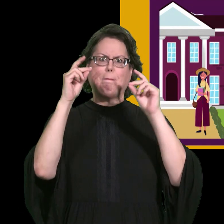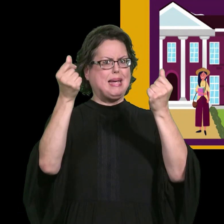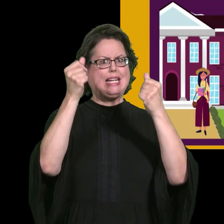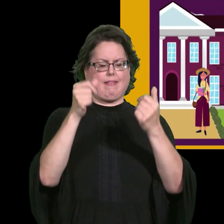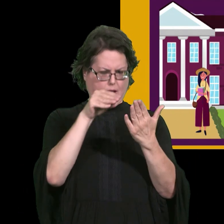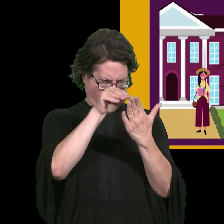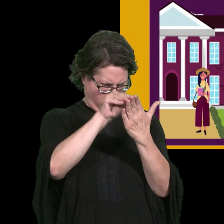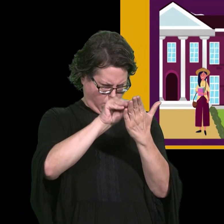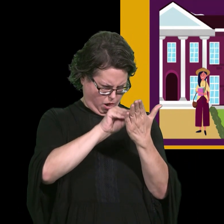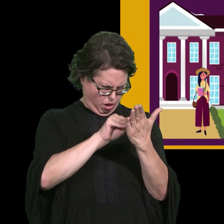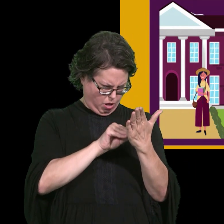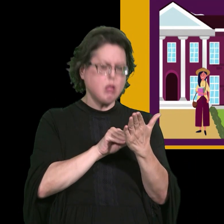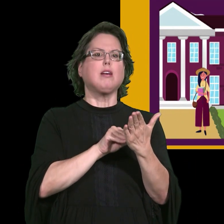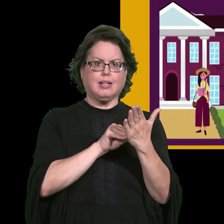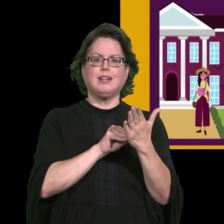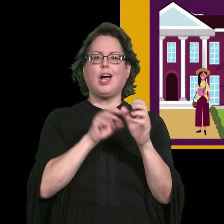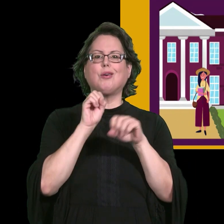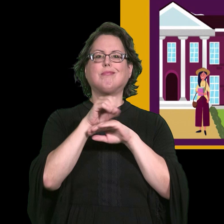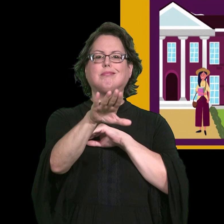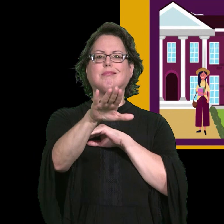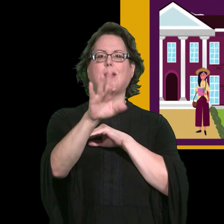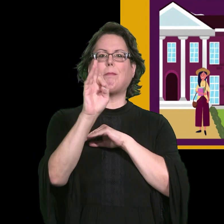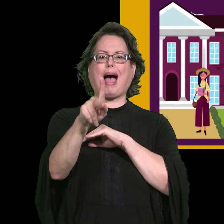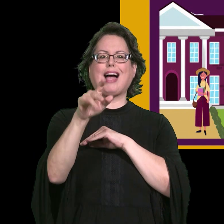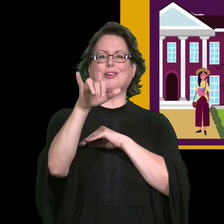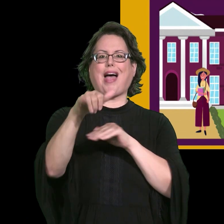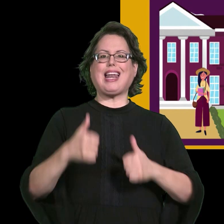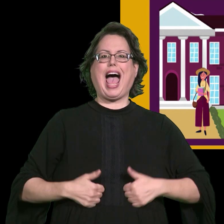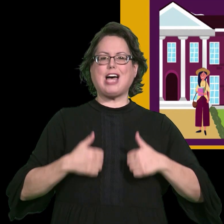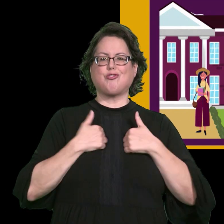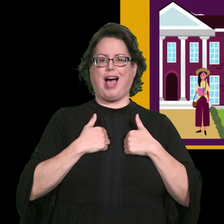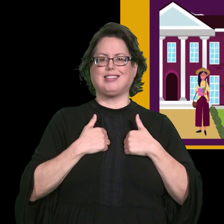to complete it and return it to the address provided.